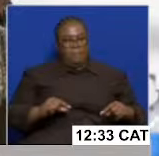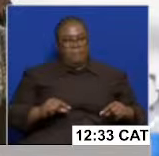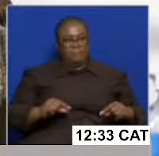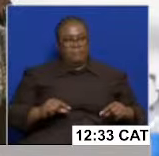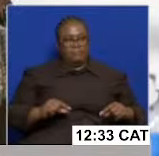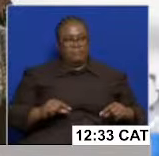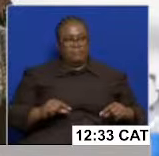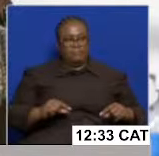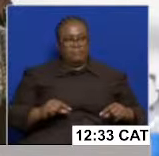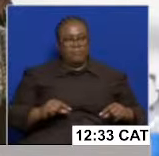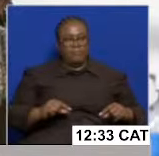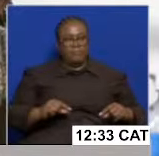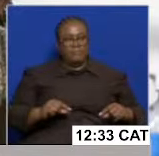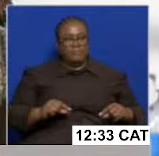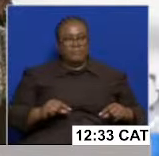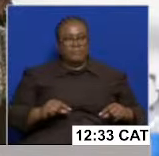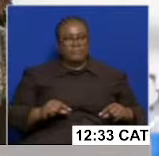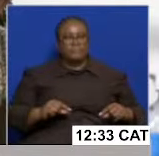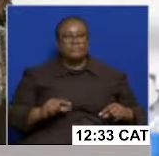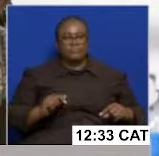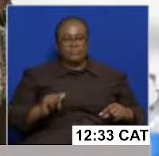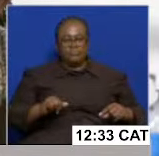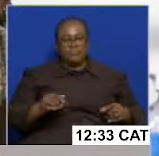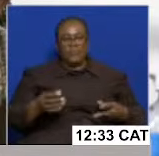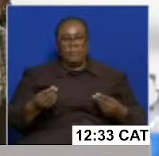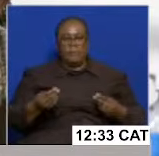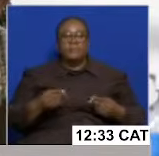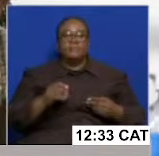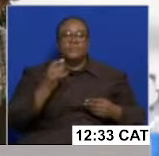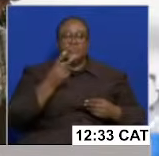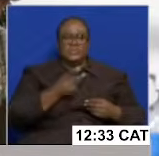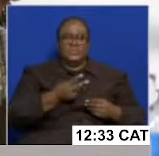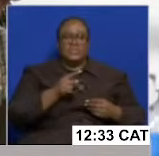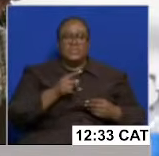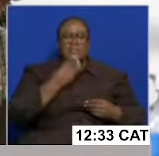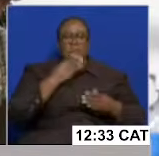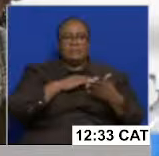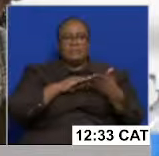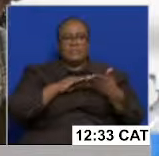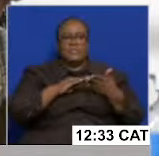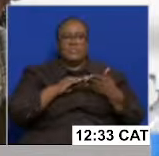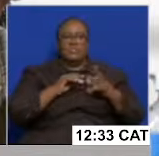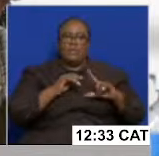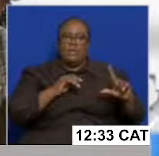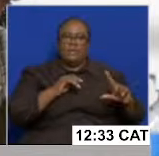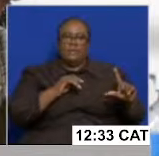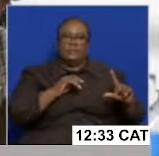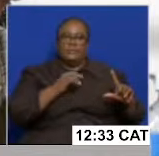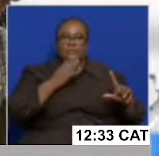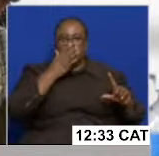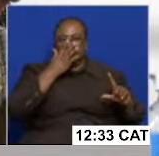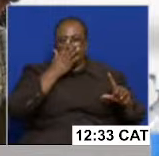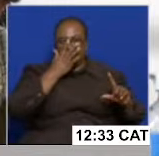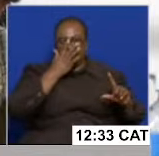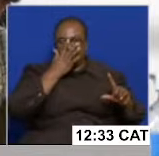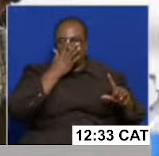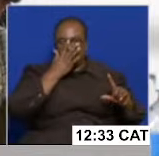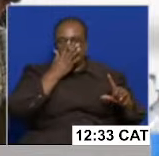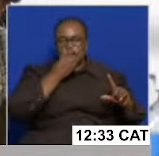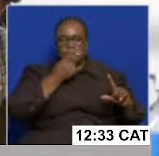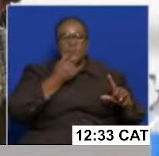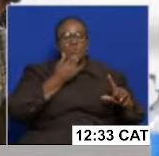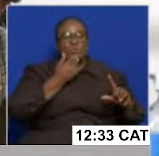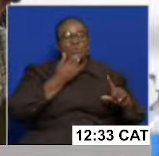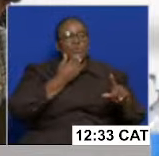This Yes, is a I'm message. there. You see, thank you. You see, this is a message appearing on the left, sent to you by Officer Stalls.